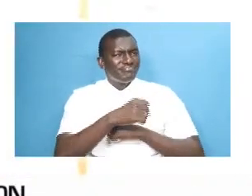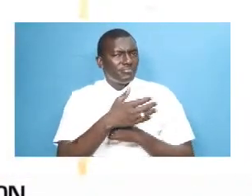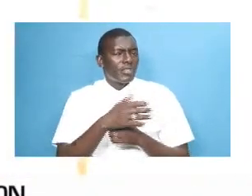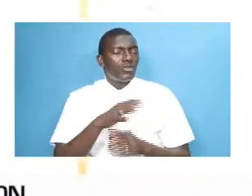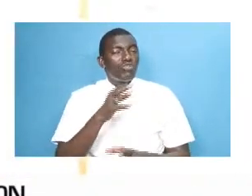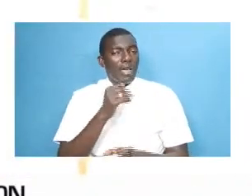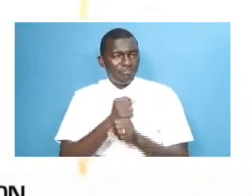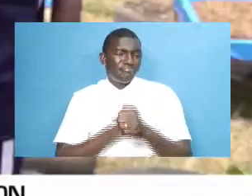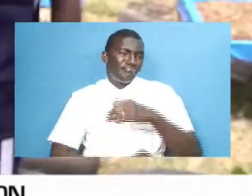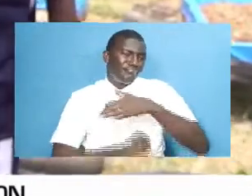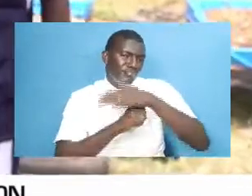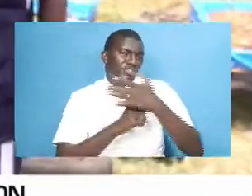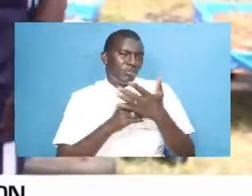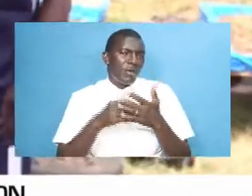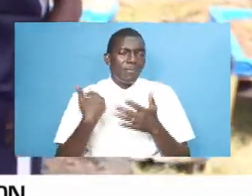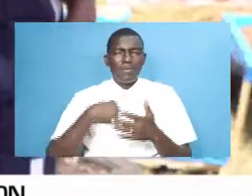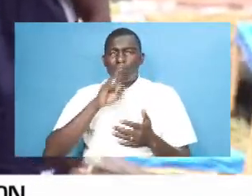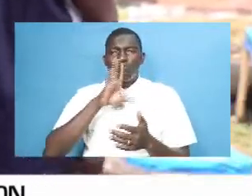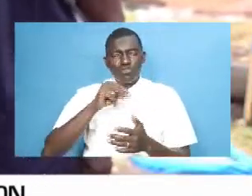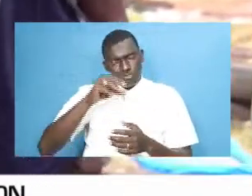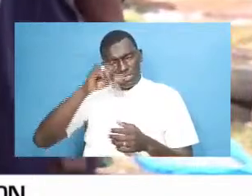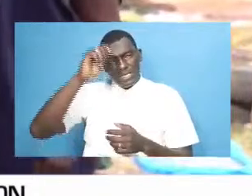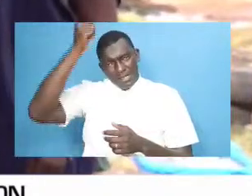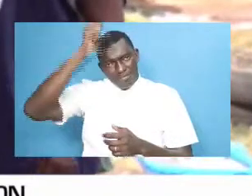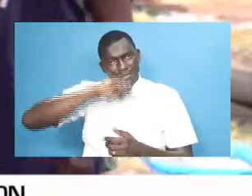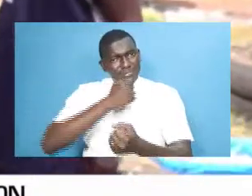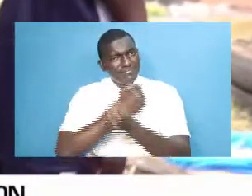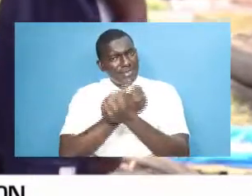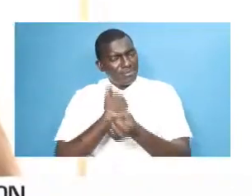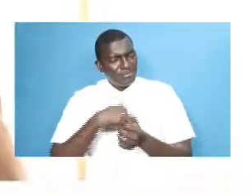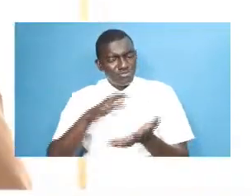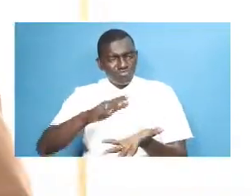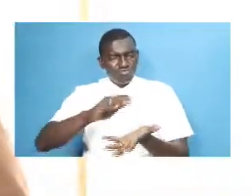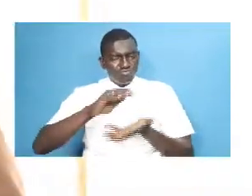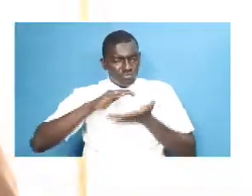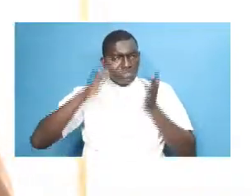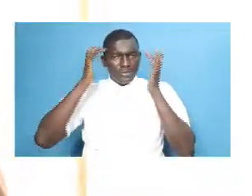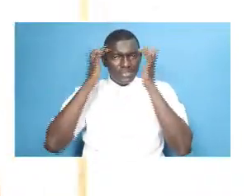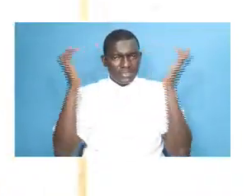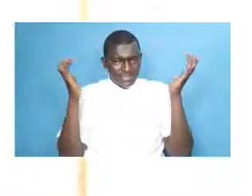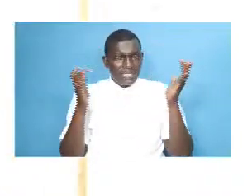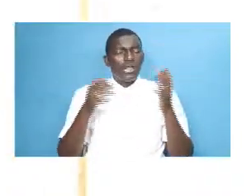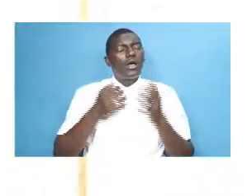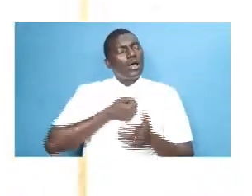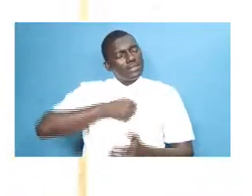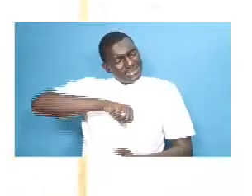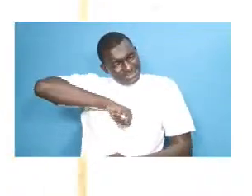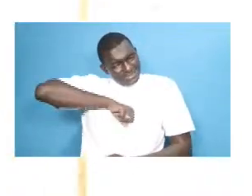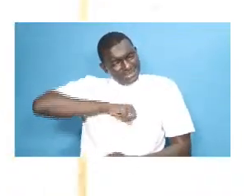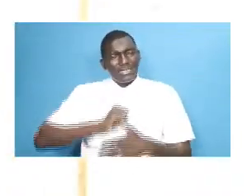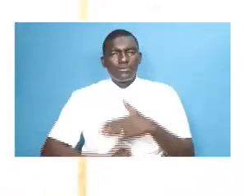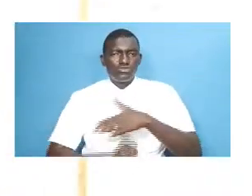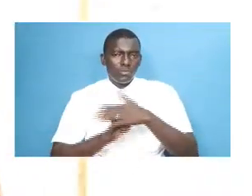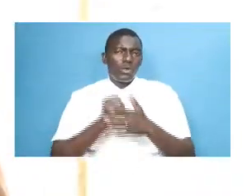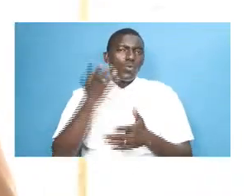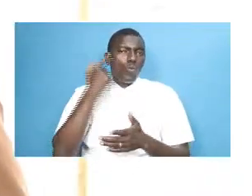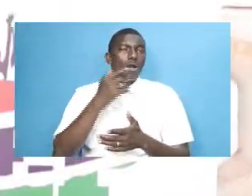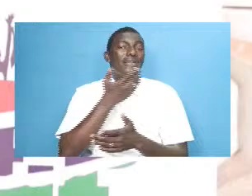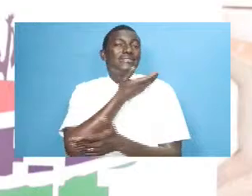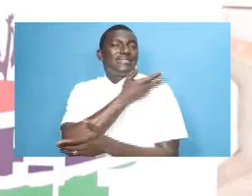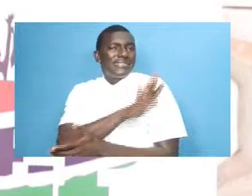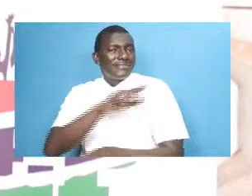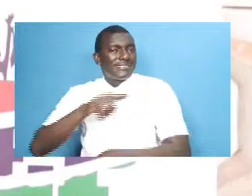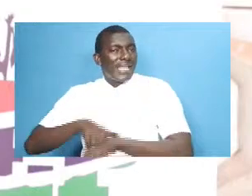enable inmates acquire skills on the above-mentioned areas and self-supportive when released from